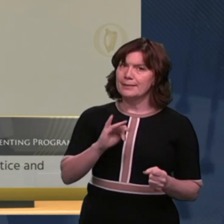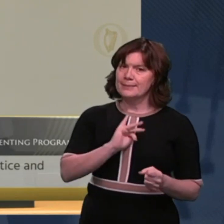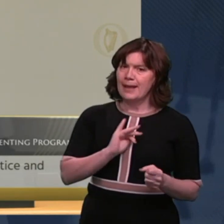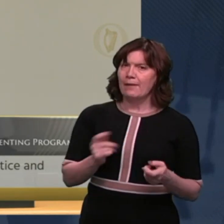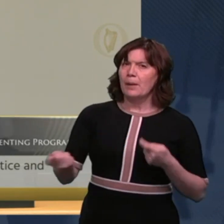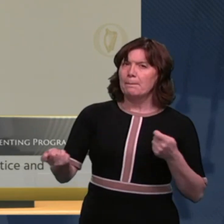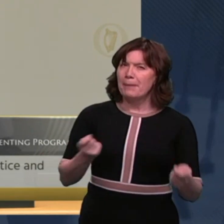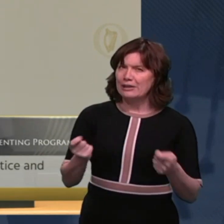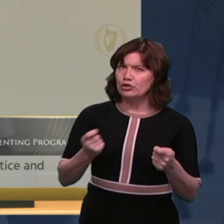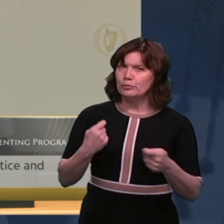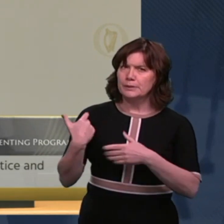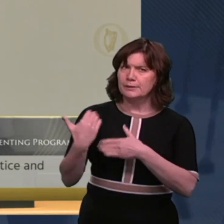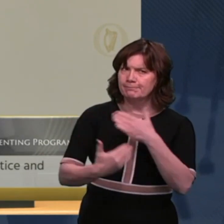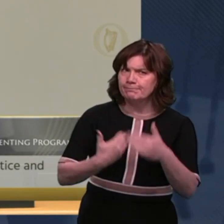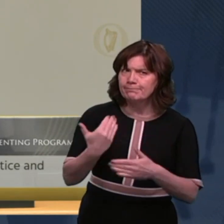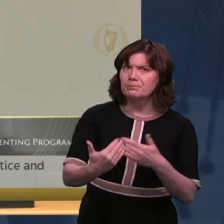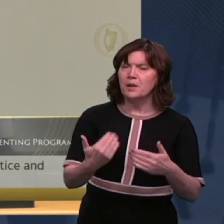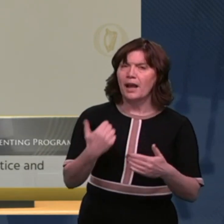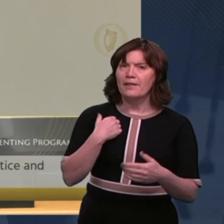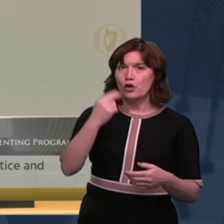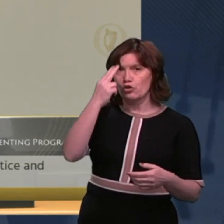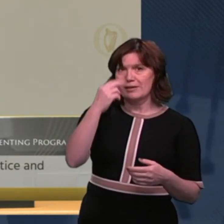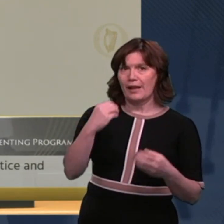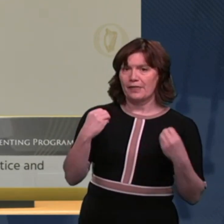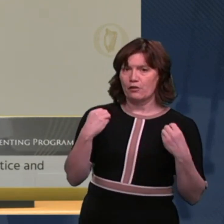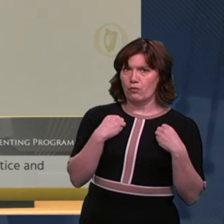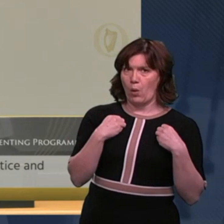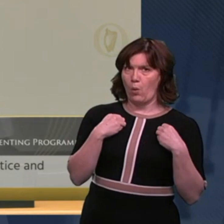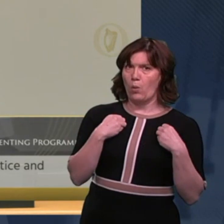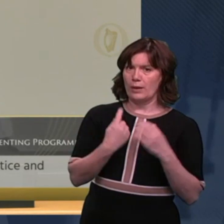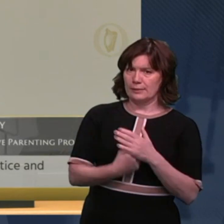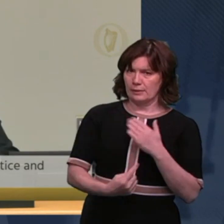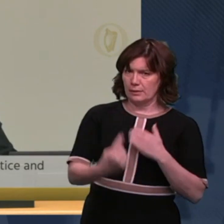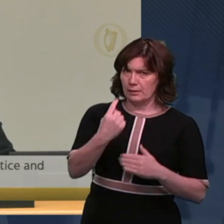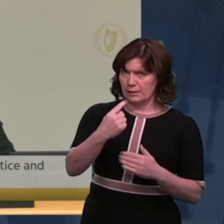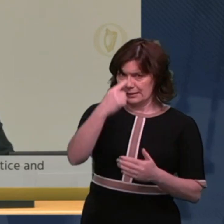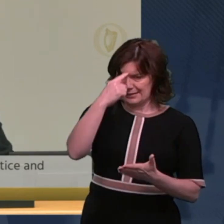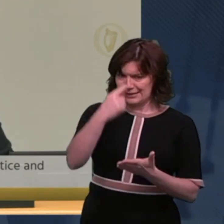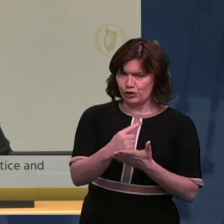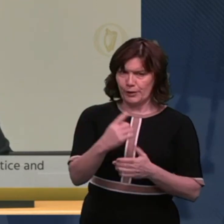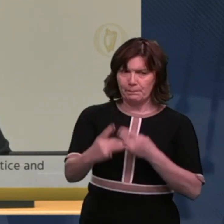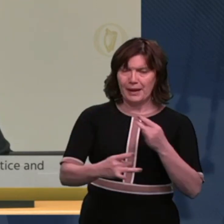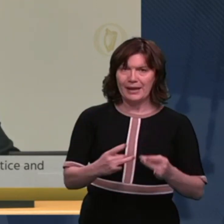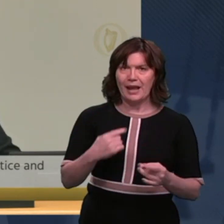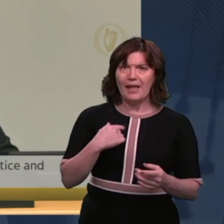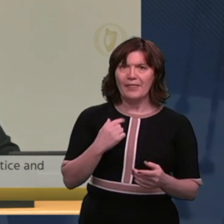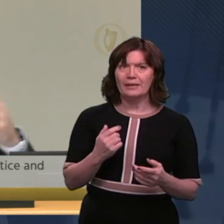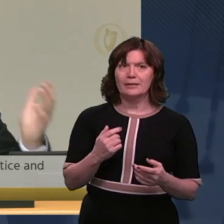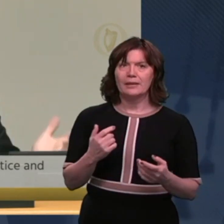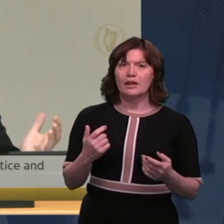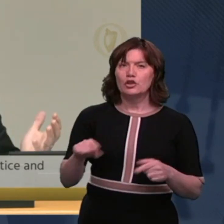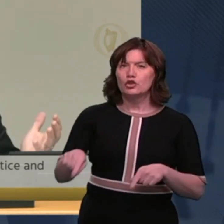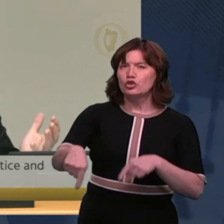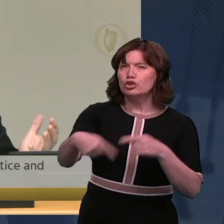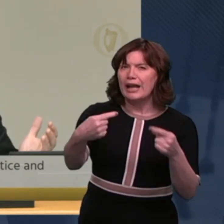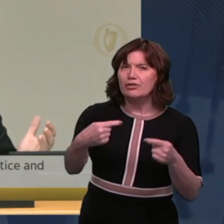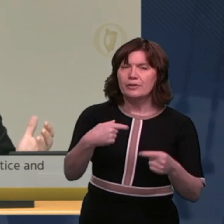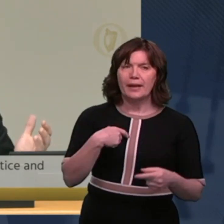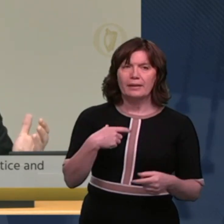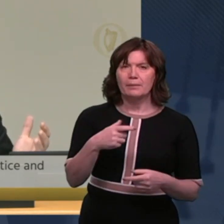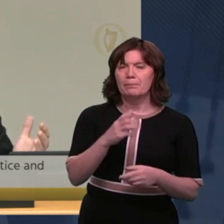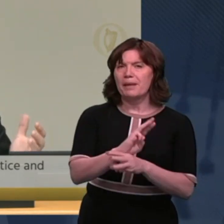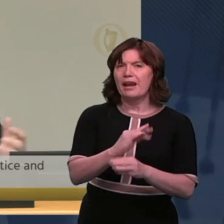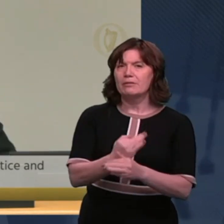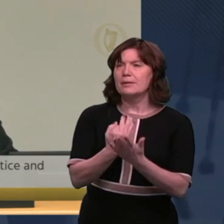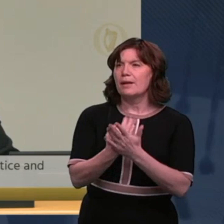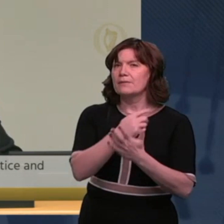their self-efficacy, but to understand their own personal agency, to overcome challenges perhaps that they've seen in the past of I've tried this 1,000 times and